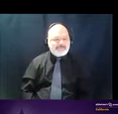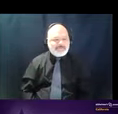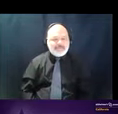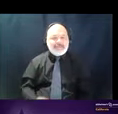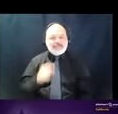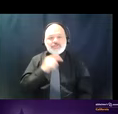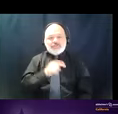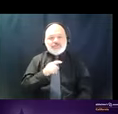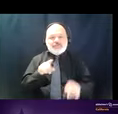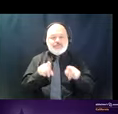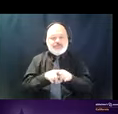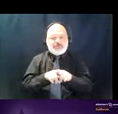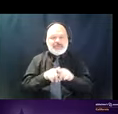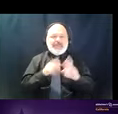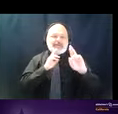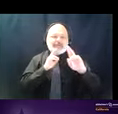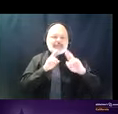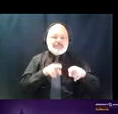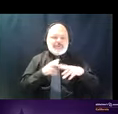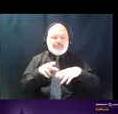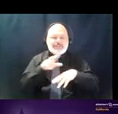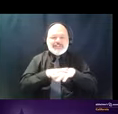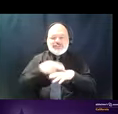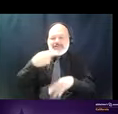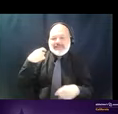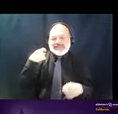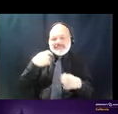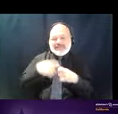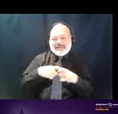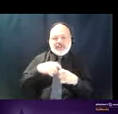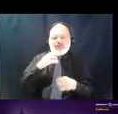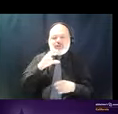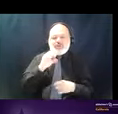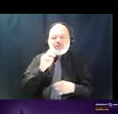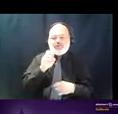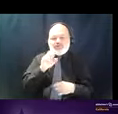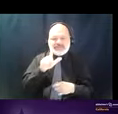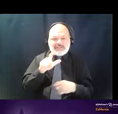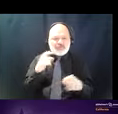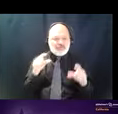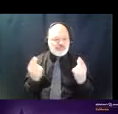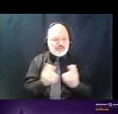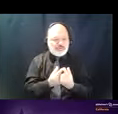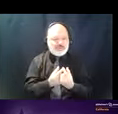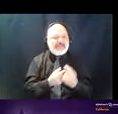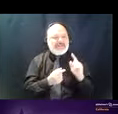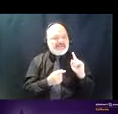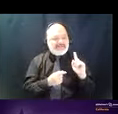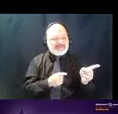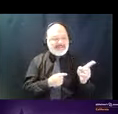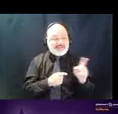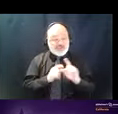This is also a result of the National Hispanic Council of Aging Focus Group 2016 all across the country. To the